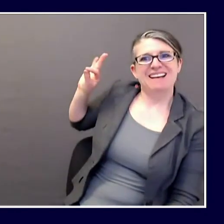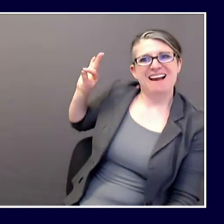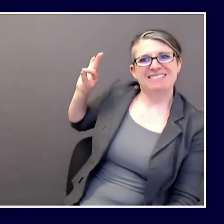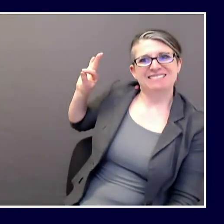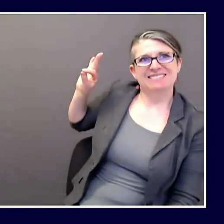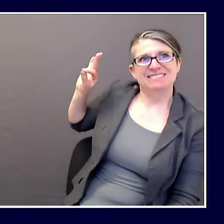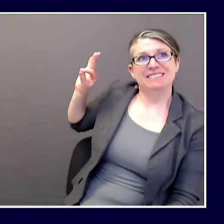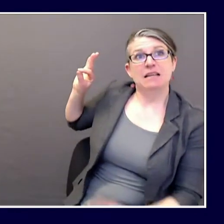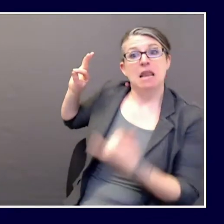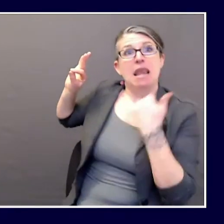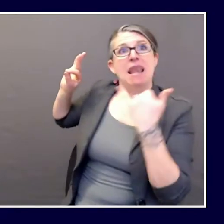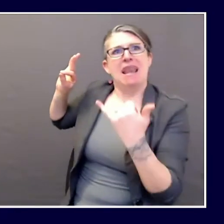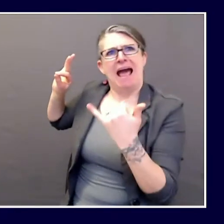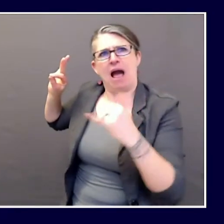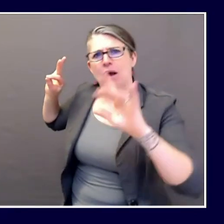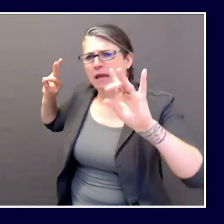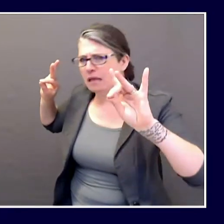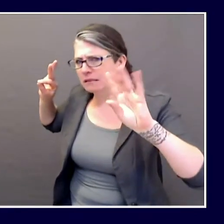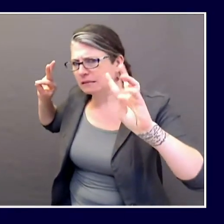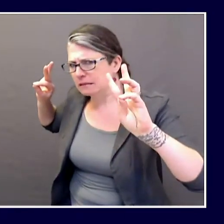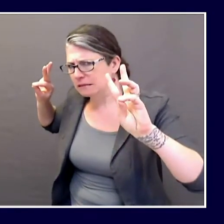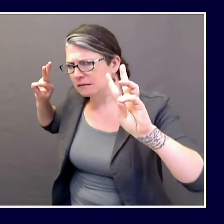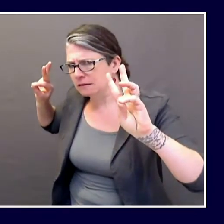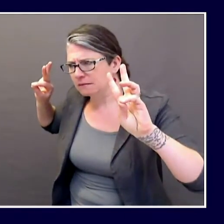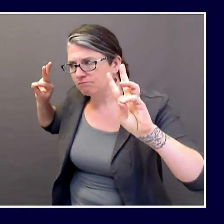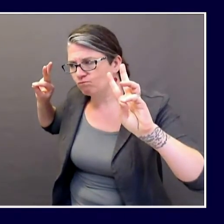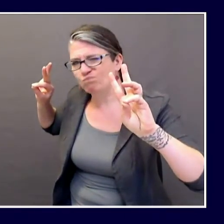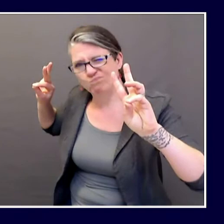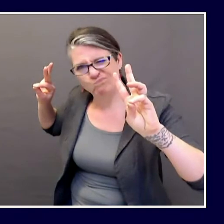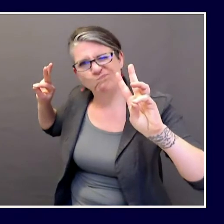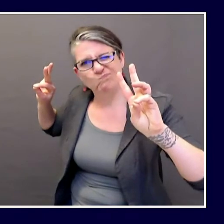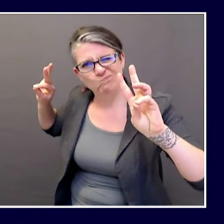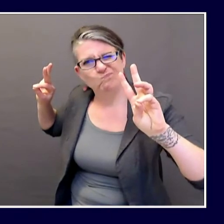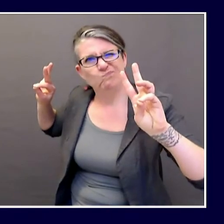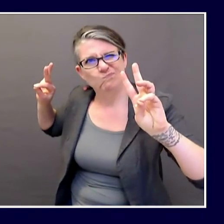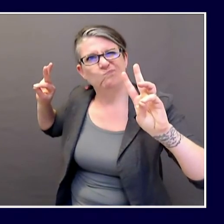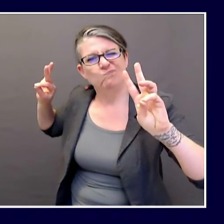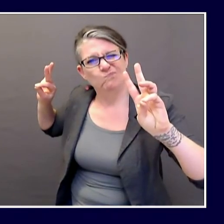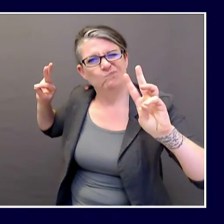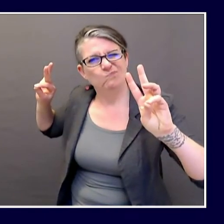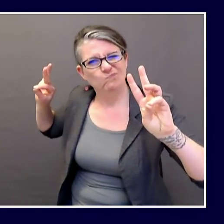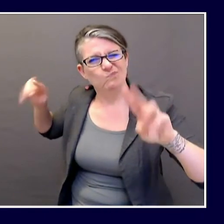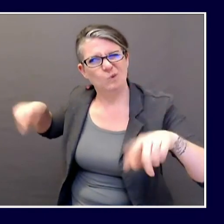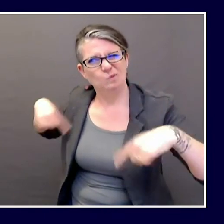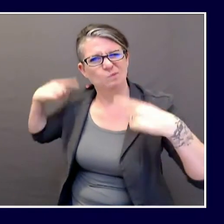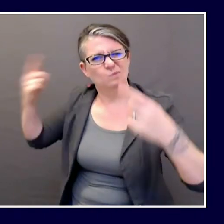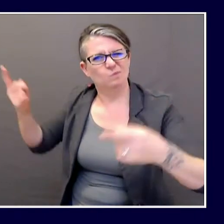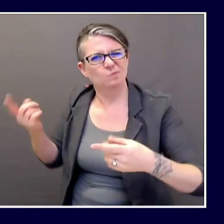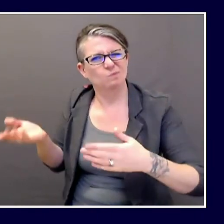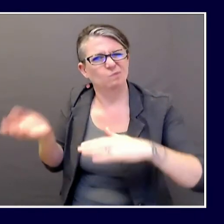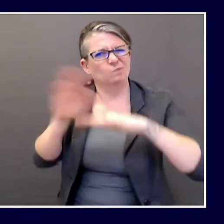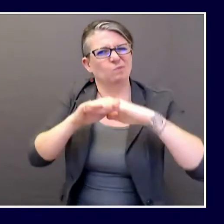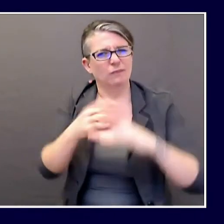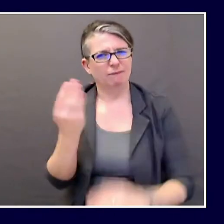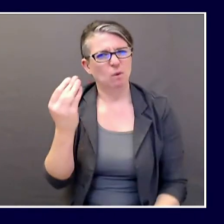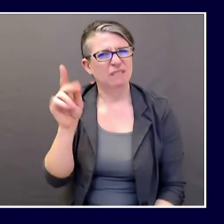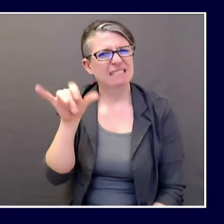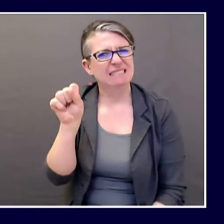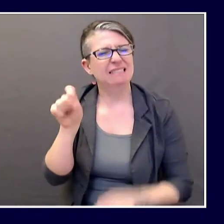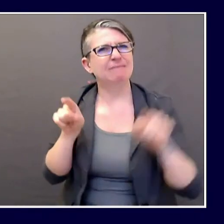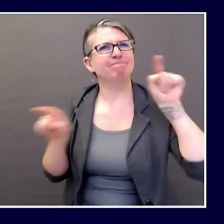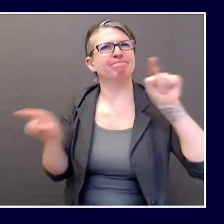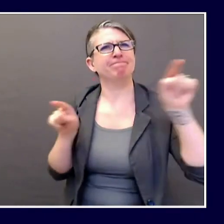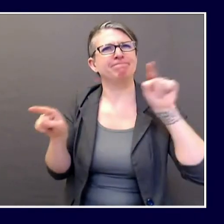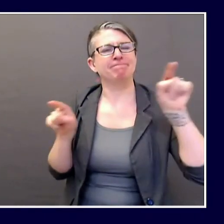period. 2 weeks ago, the positivity rate in Maine was 1.35% for PCR